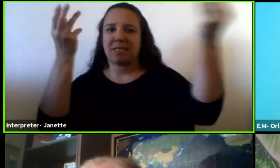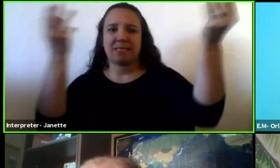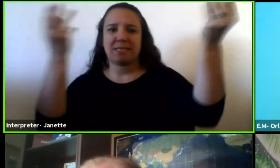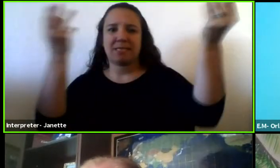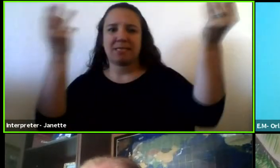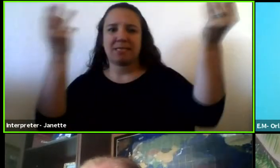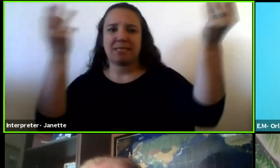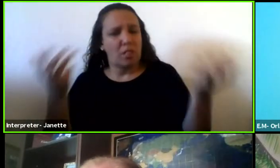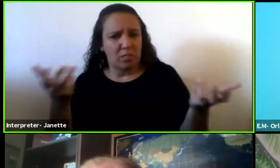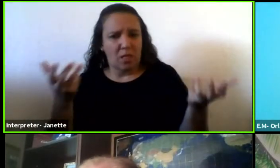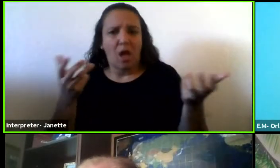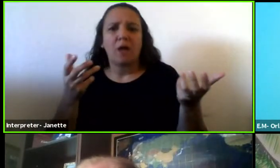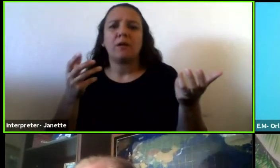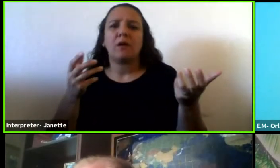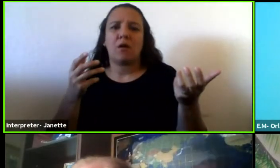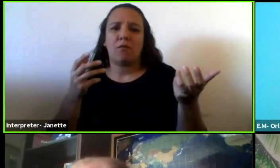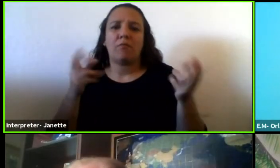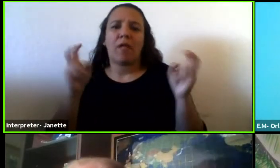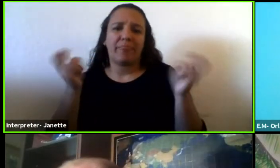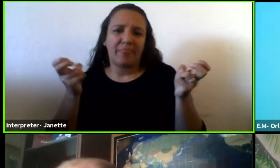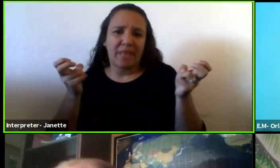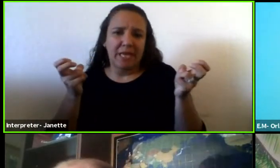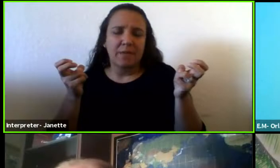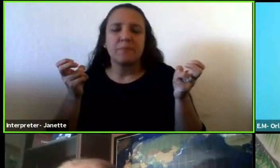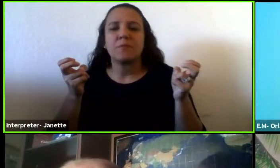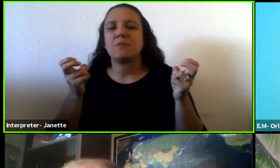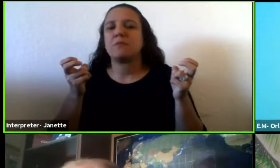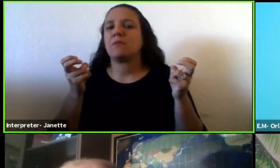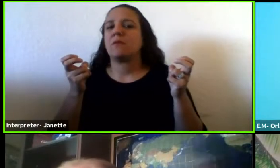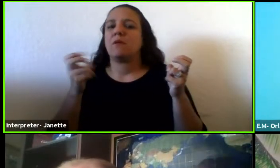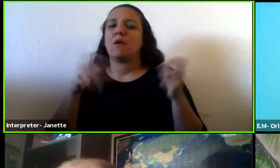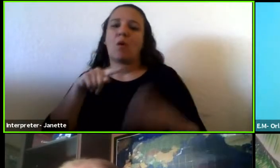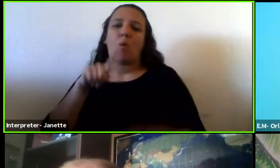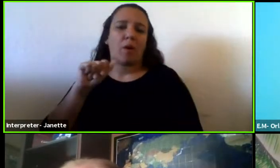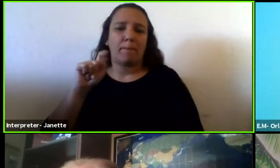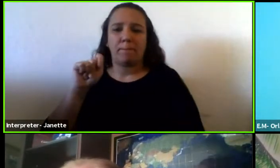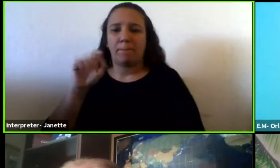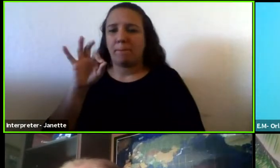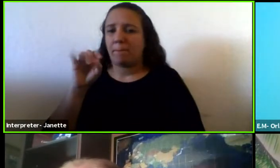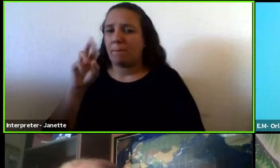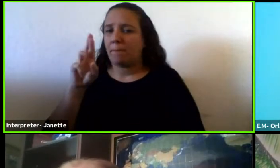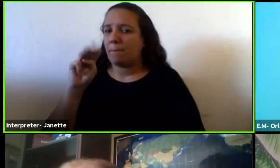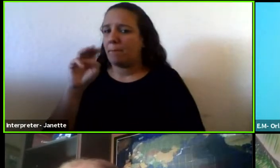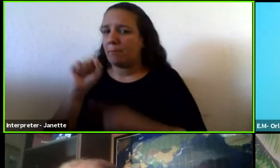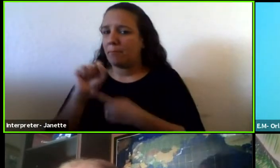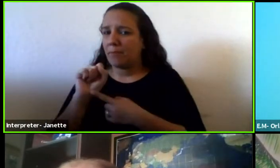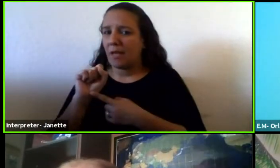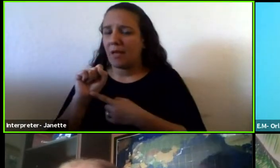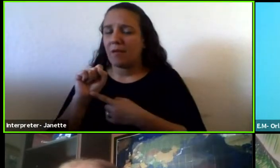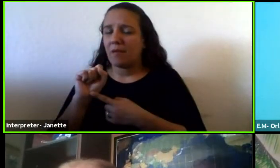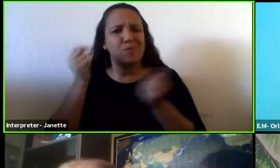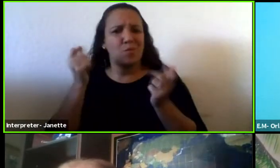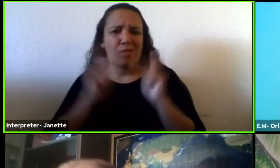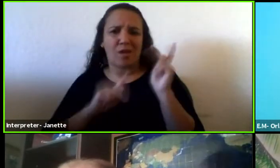there are themes that you can actually purchase by that people can actually use. I know a lot of people are using, you know, Shopify and all these